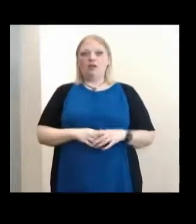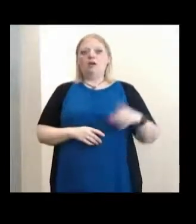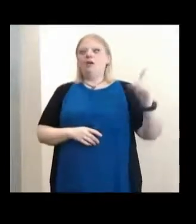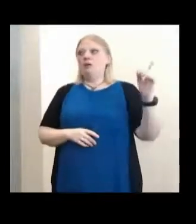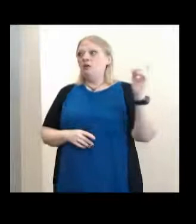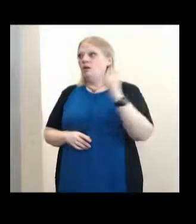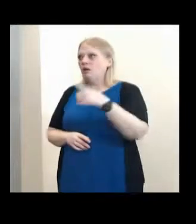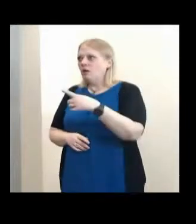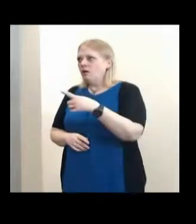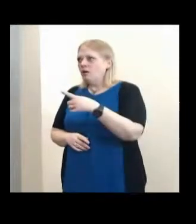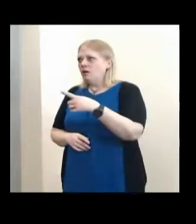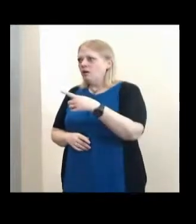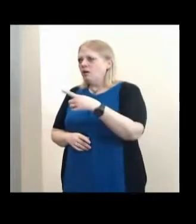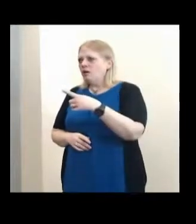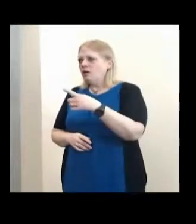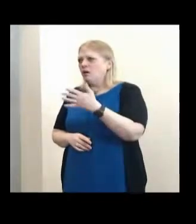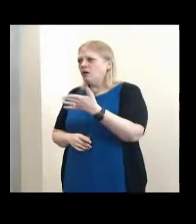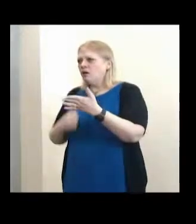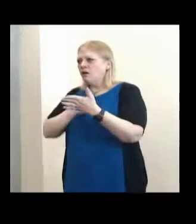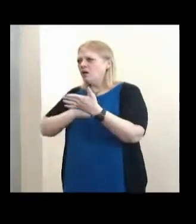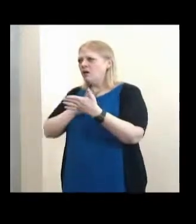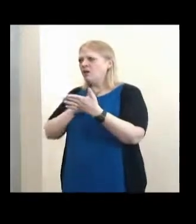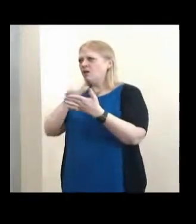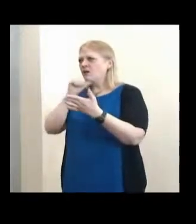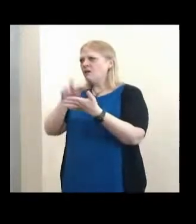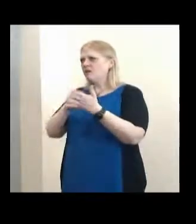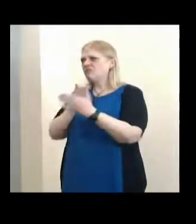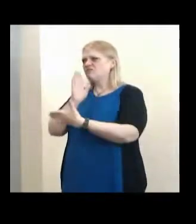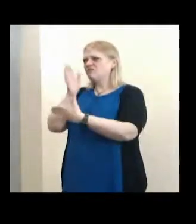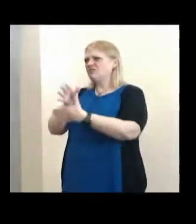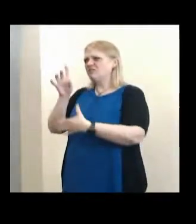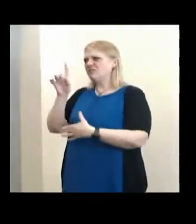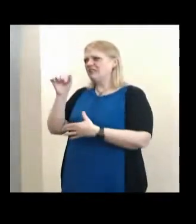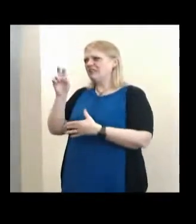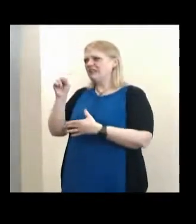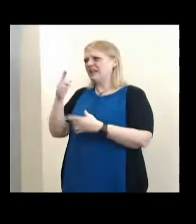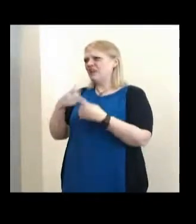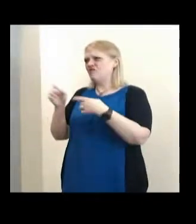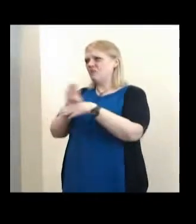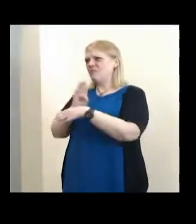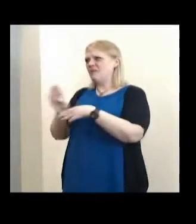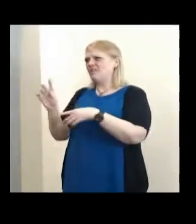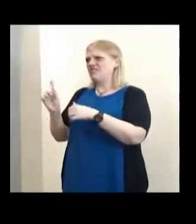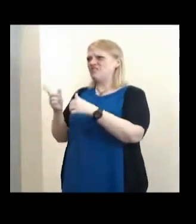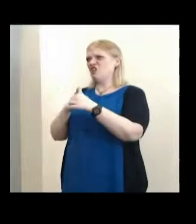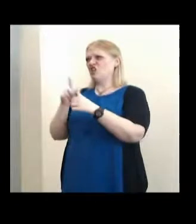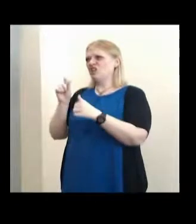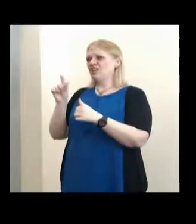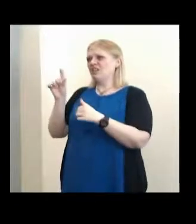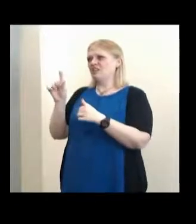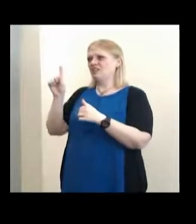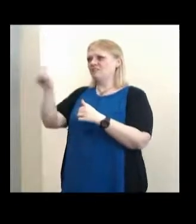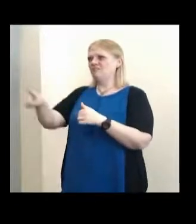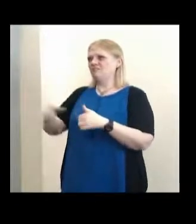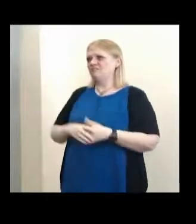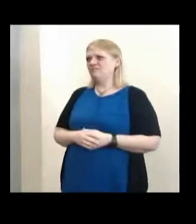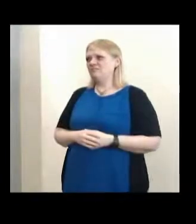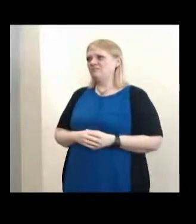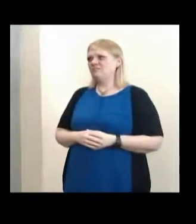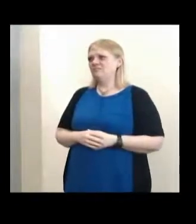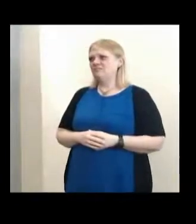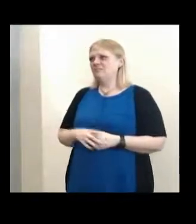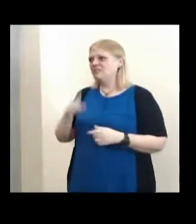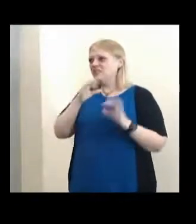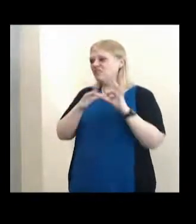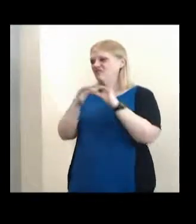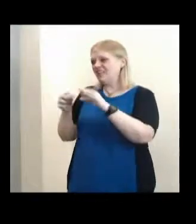Mark. I'm sorry, I didn't mean to interrupt you. This is Dan from Business First. Do you mind if I throw one last one at you? Is it